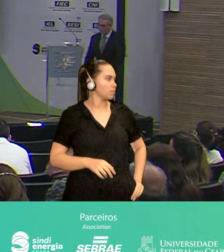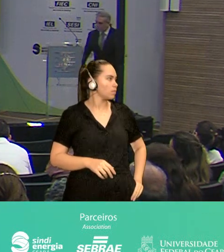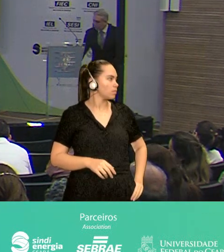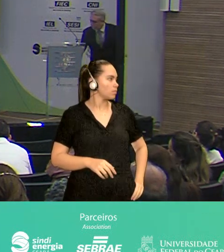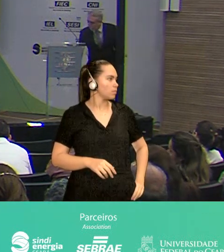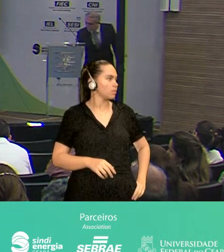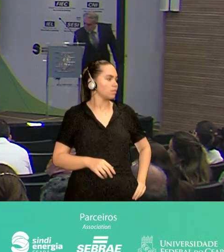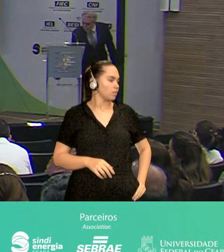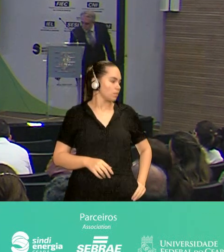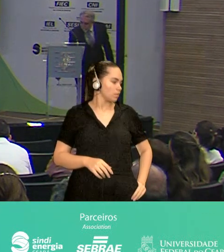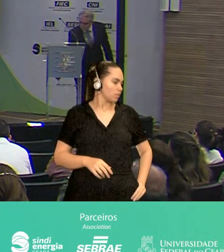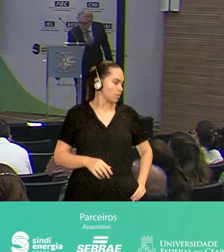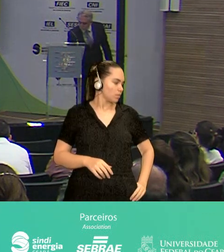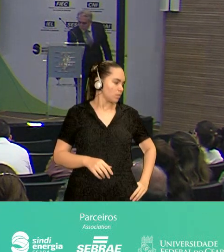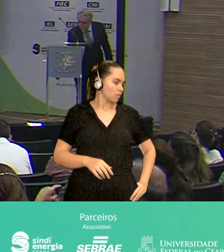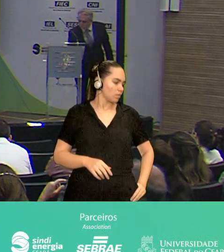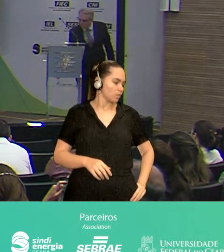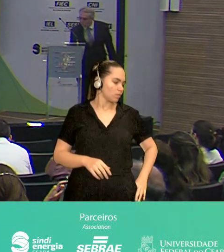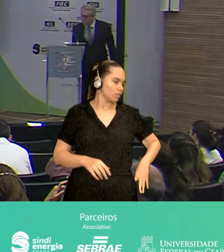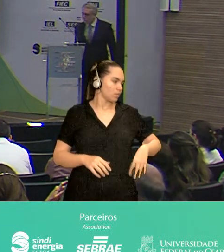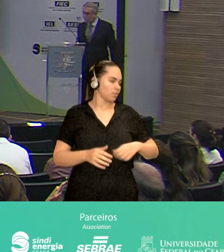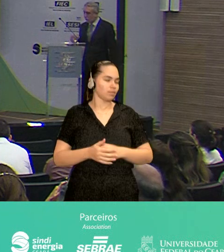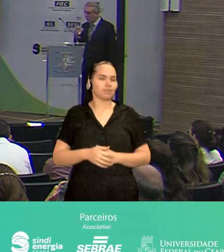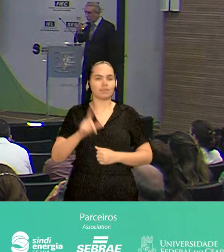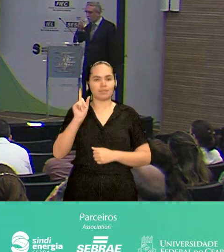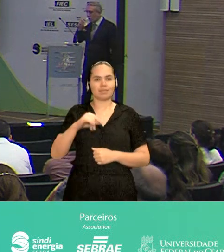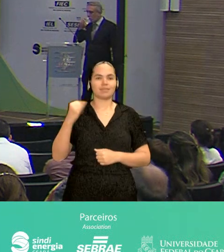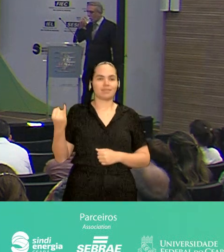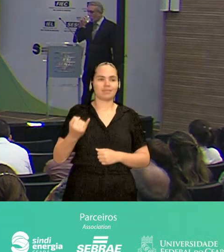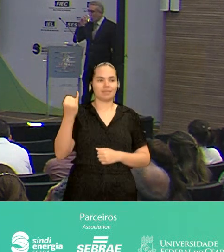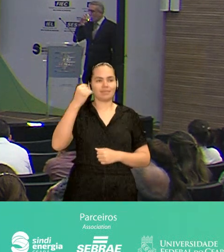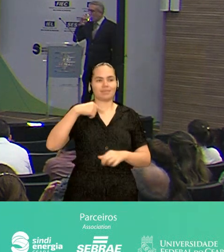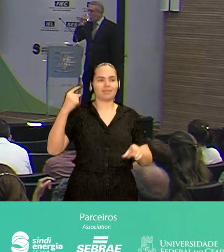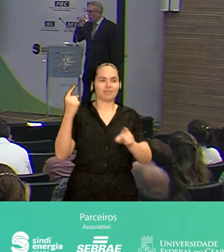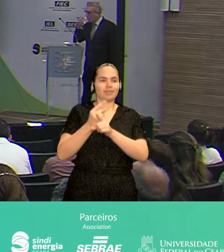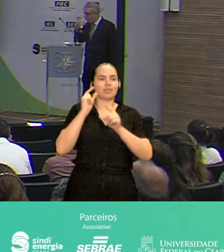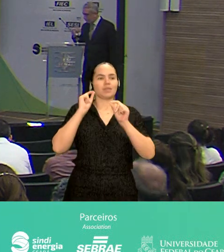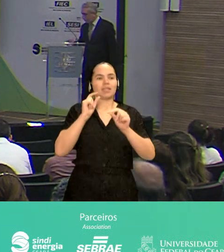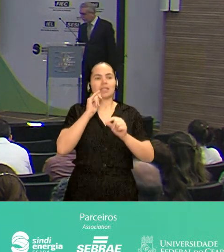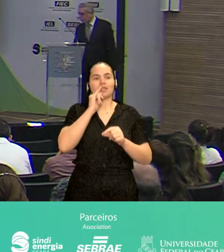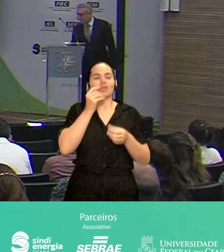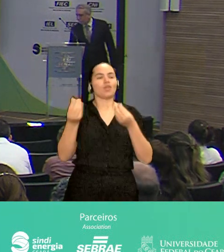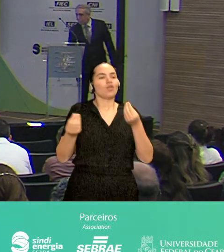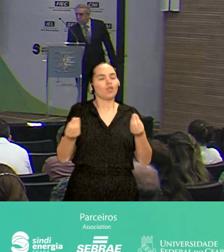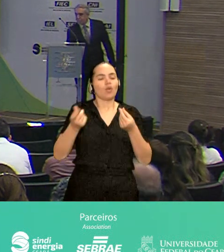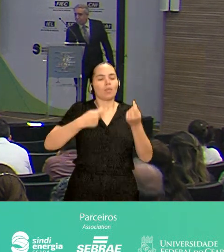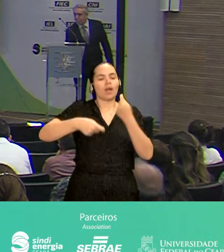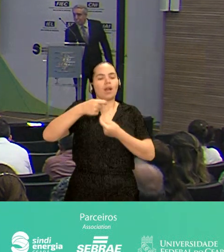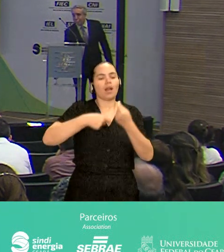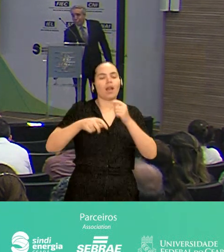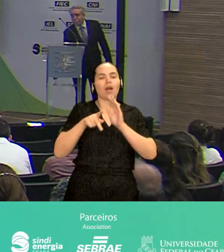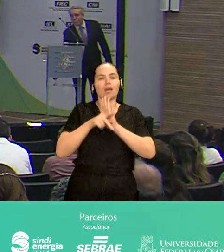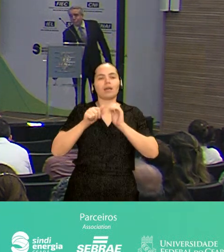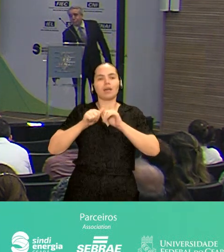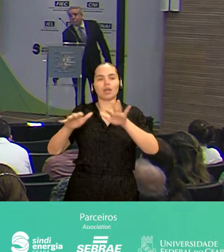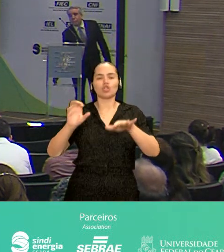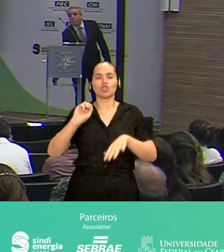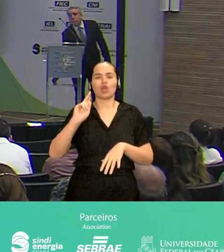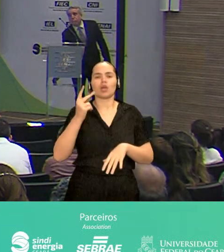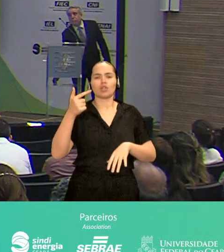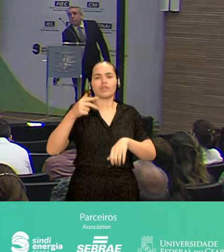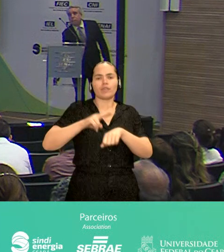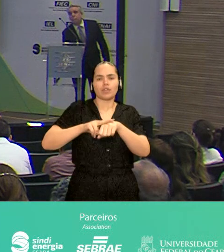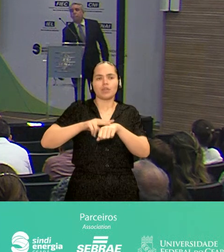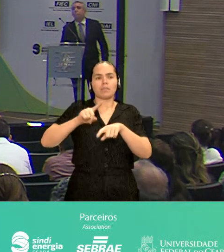into account the commercialization, not only of the hydrogen, but also of the byproducts of the